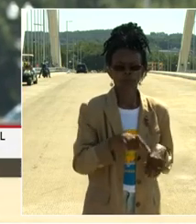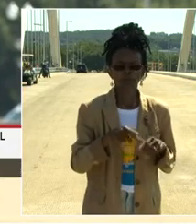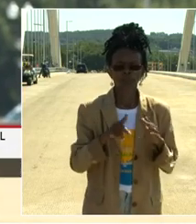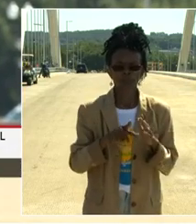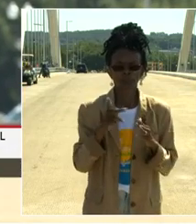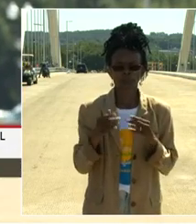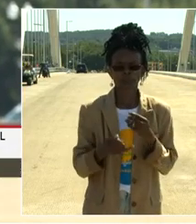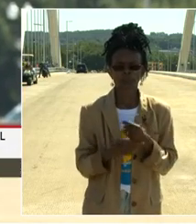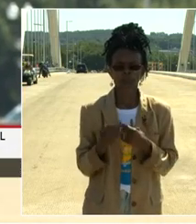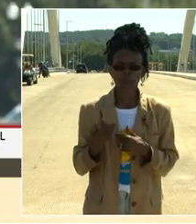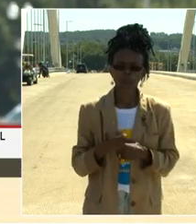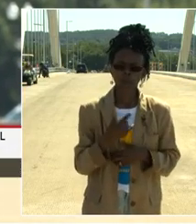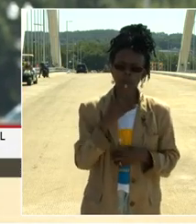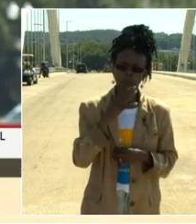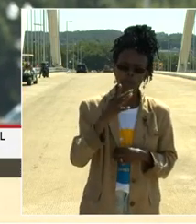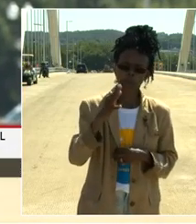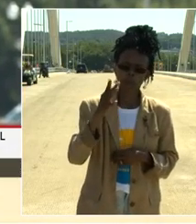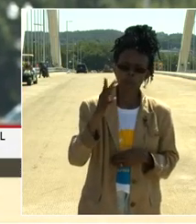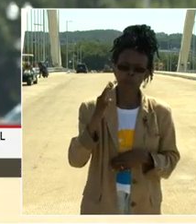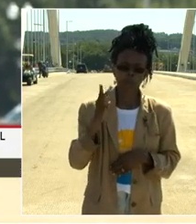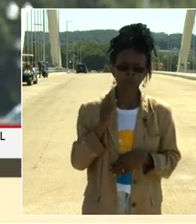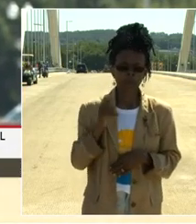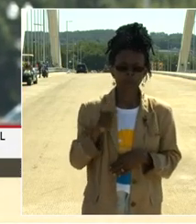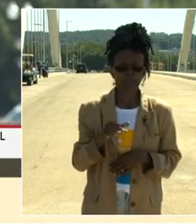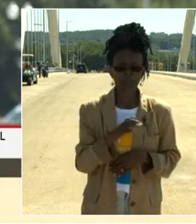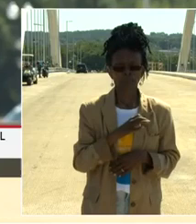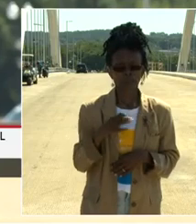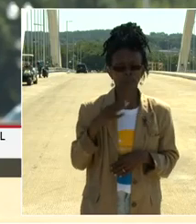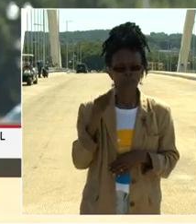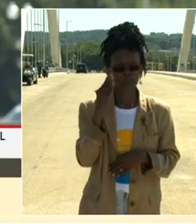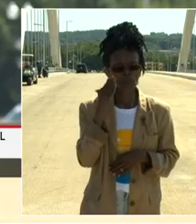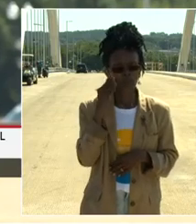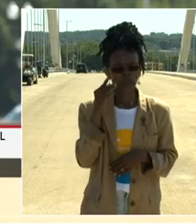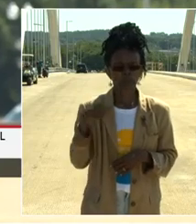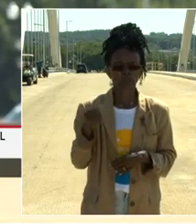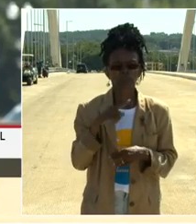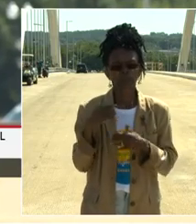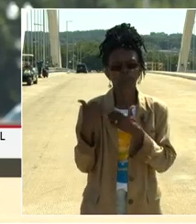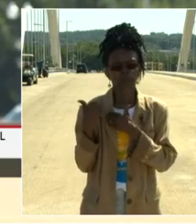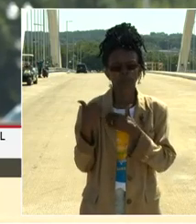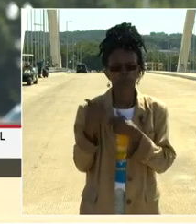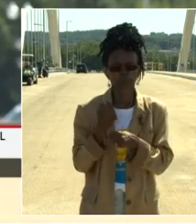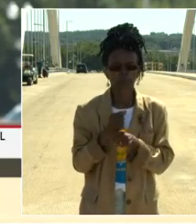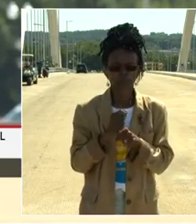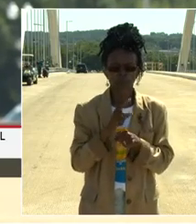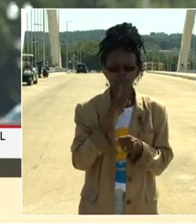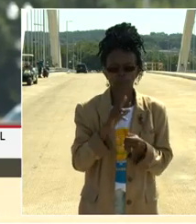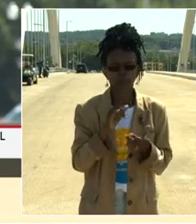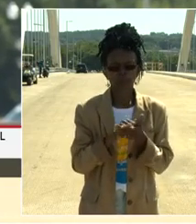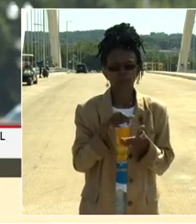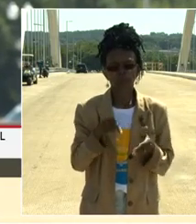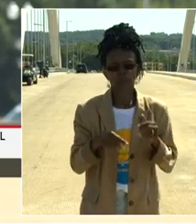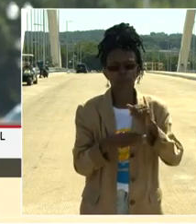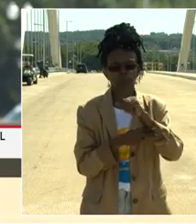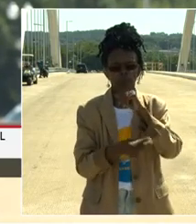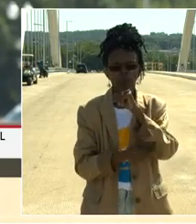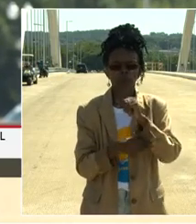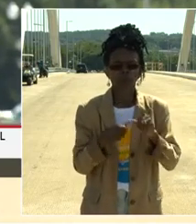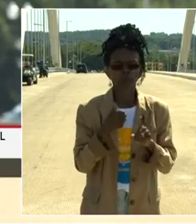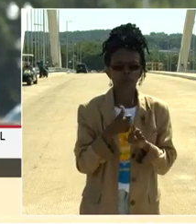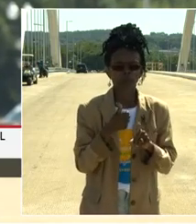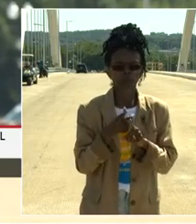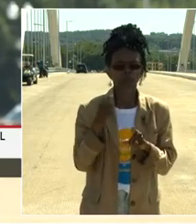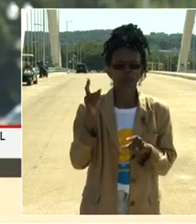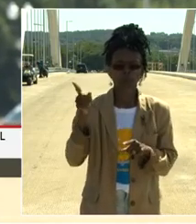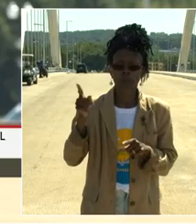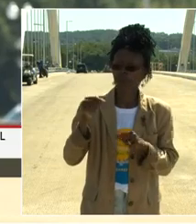And the Congress knew it was its responsibility to make sure that that bridge, which is an aging bridge built in